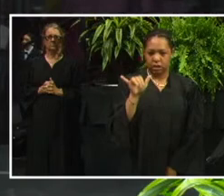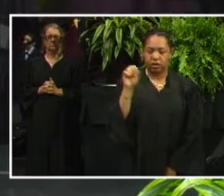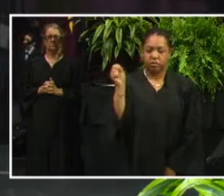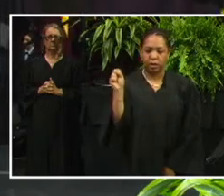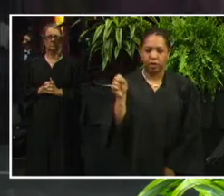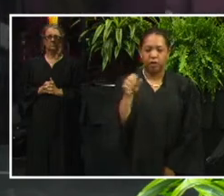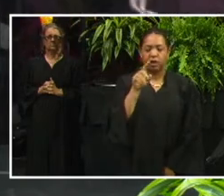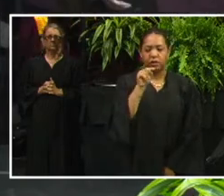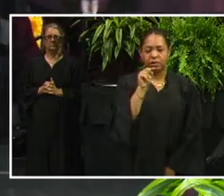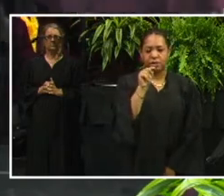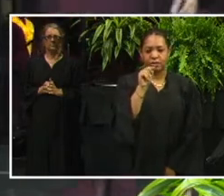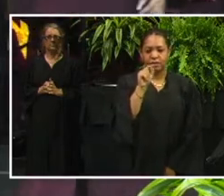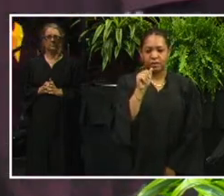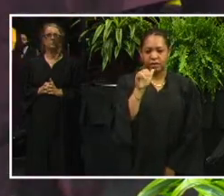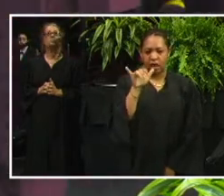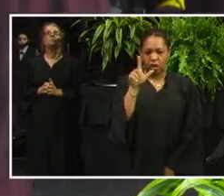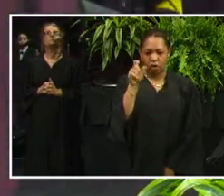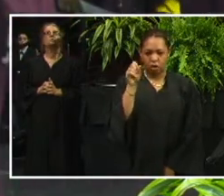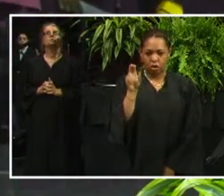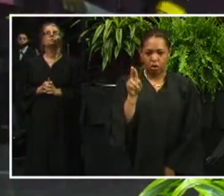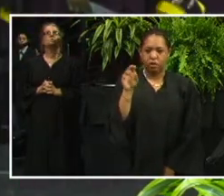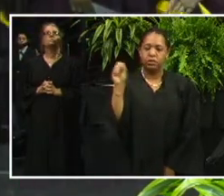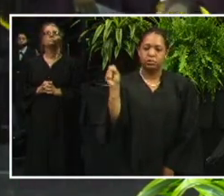Taylor Monet Smith.